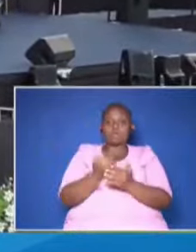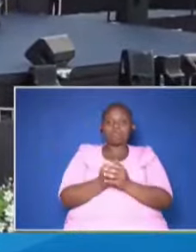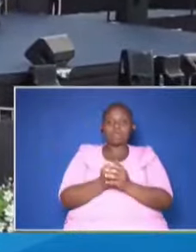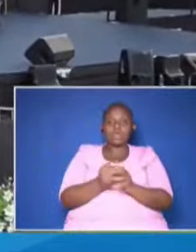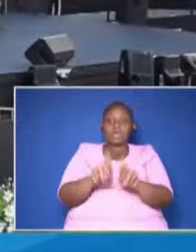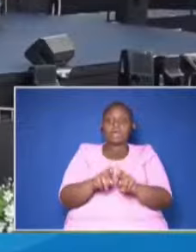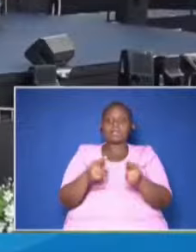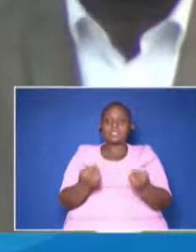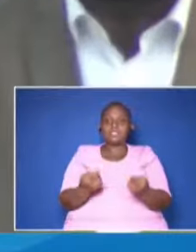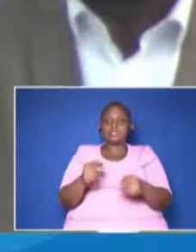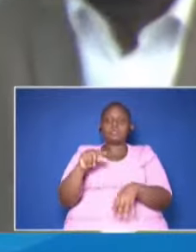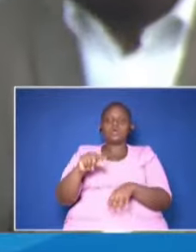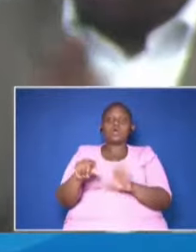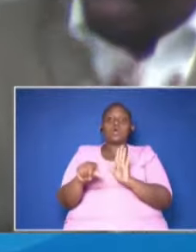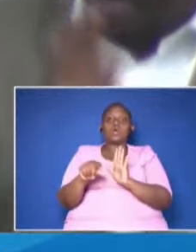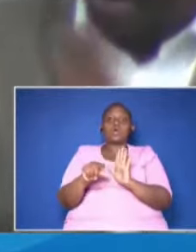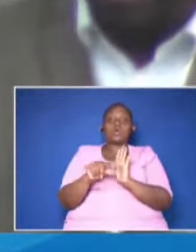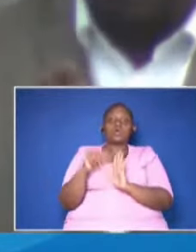church